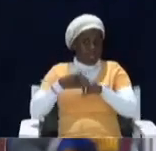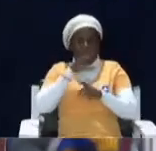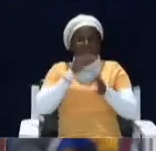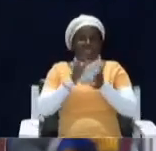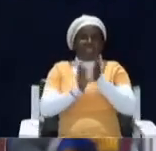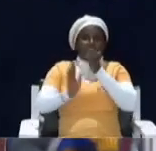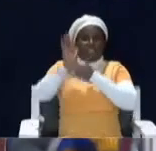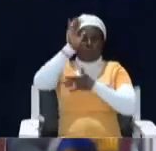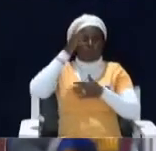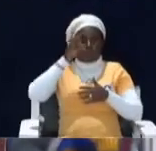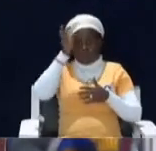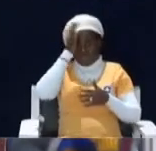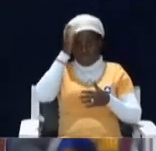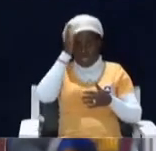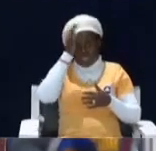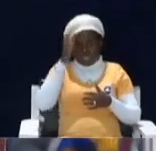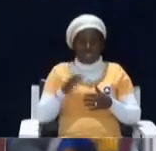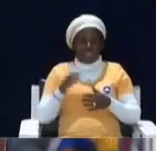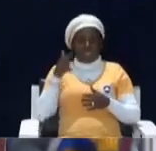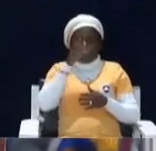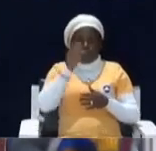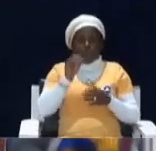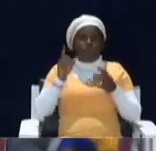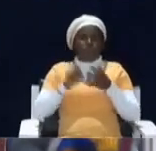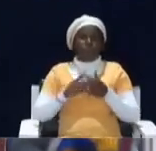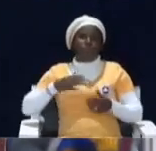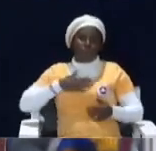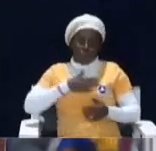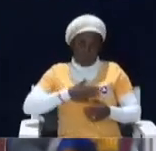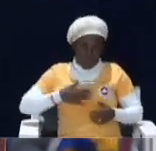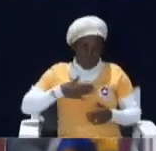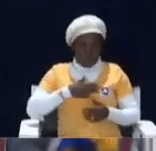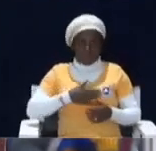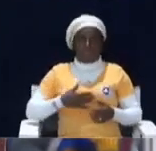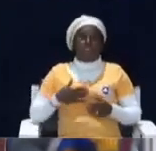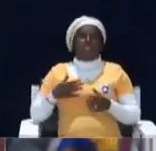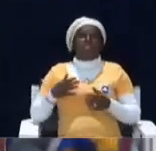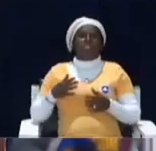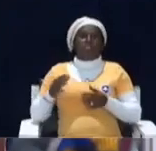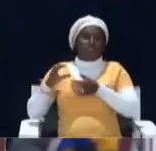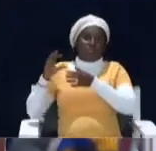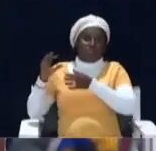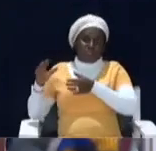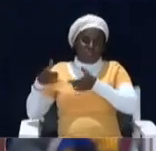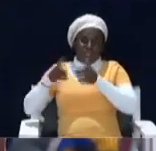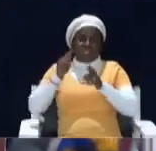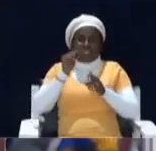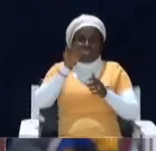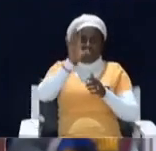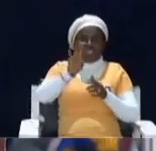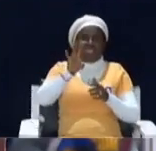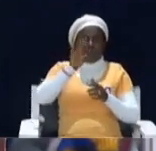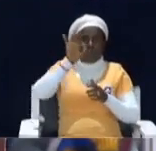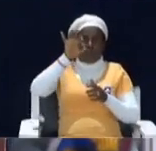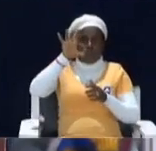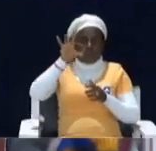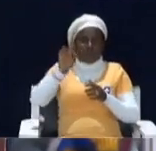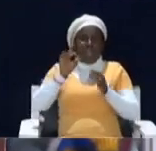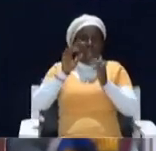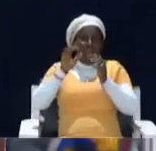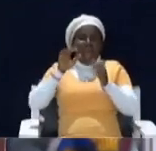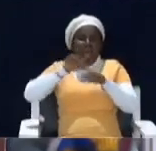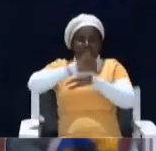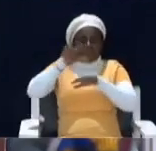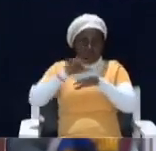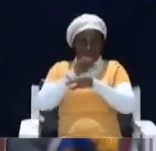Enoch Adeboye to please let the sevenfold anointing prayed on by Daddy to